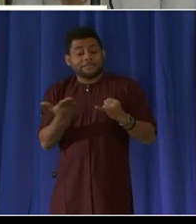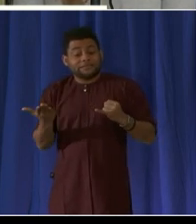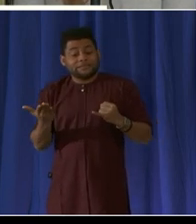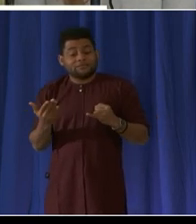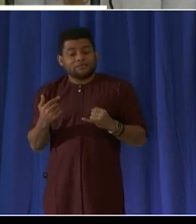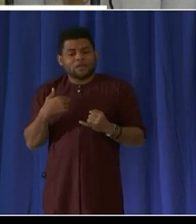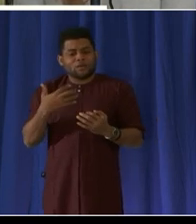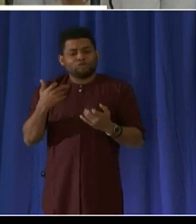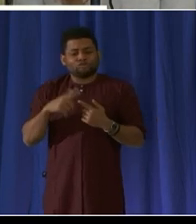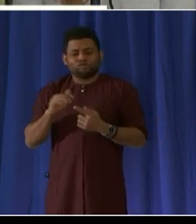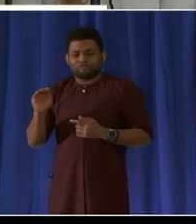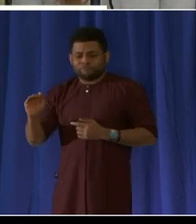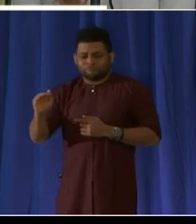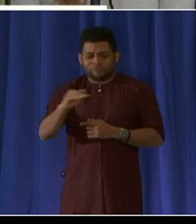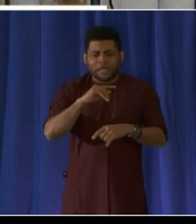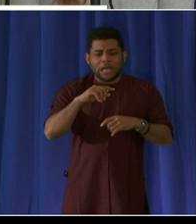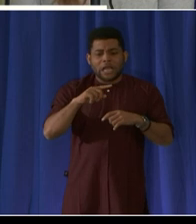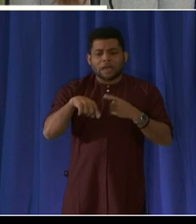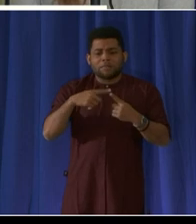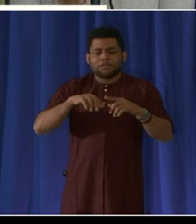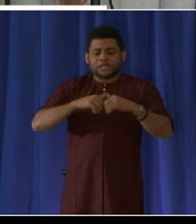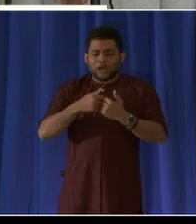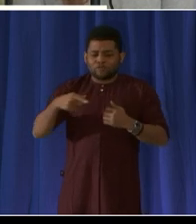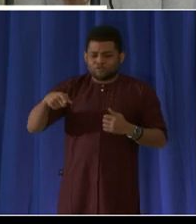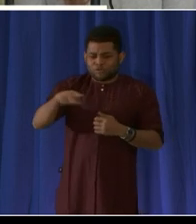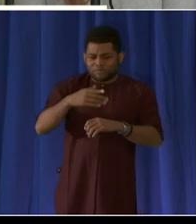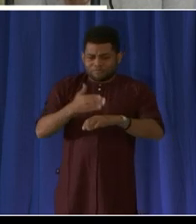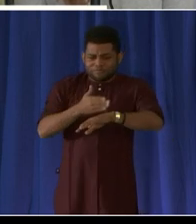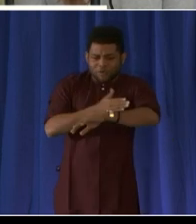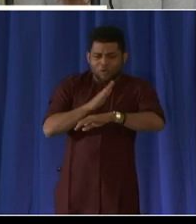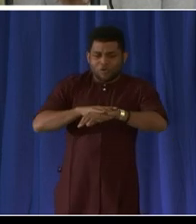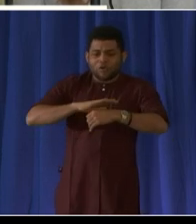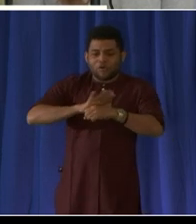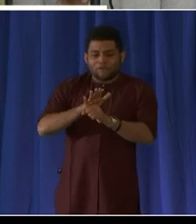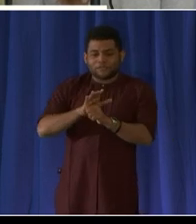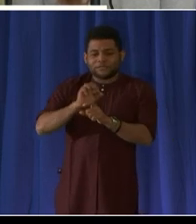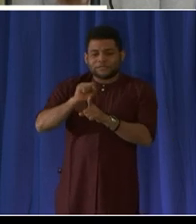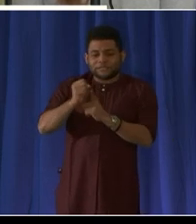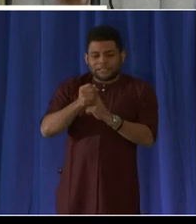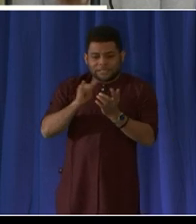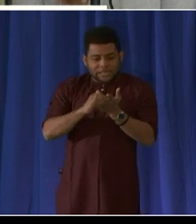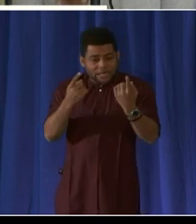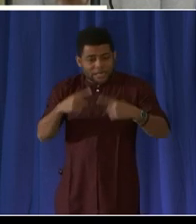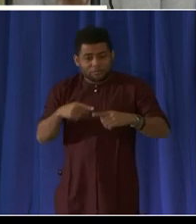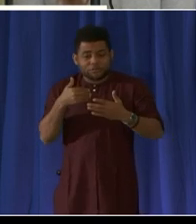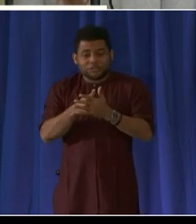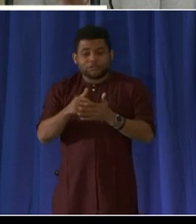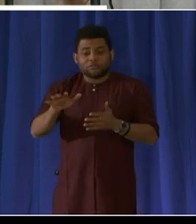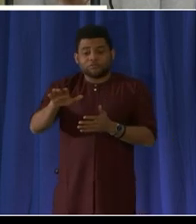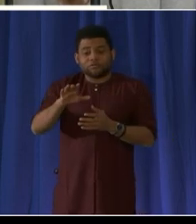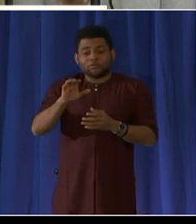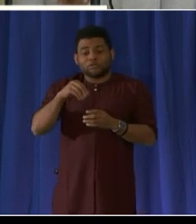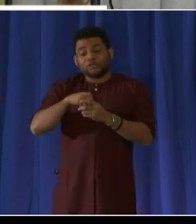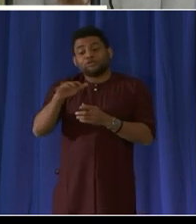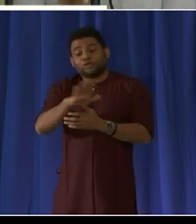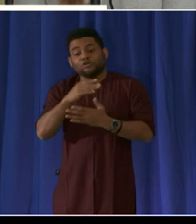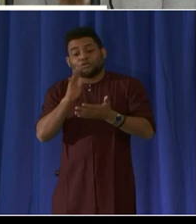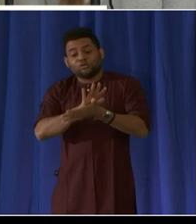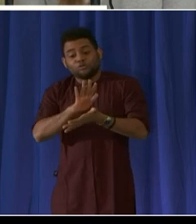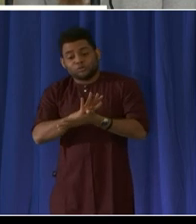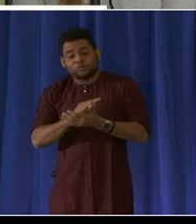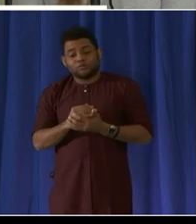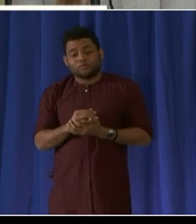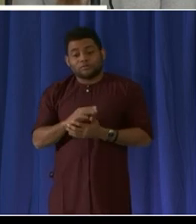as a reminder about how you can stay up to date on the COVID cases happening at your student's school.